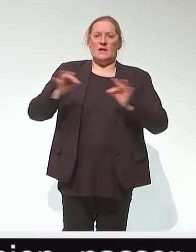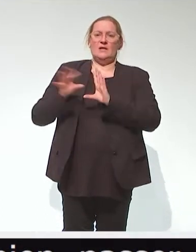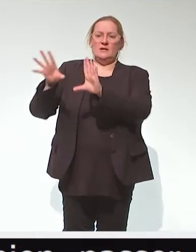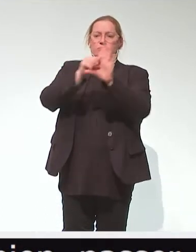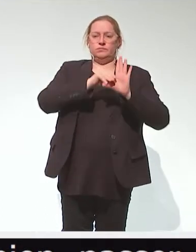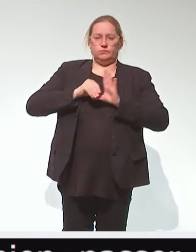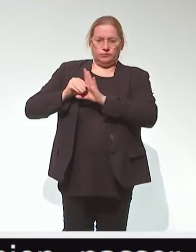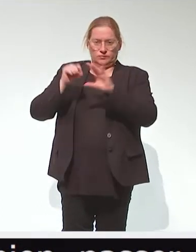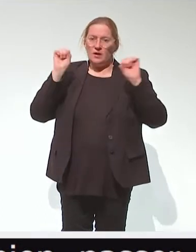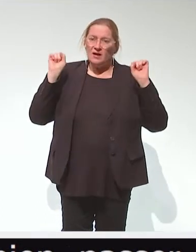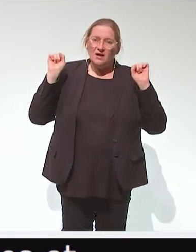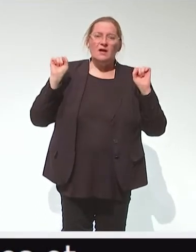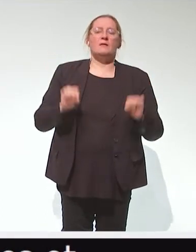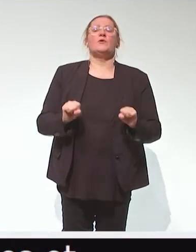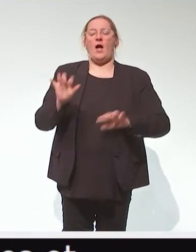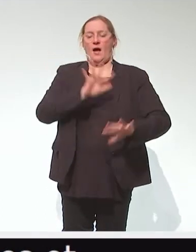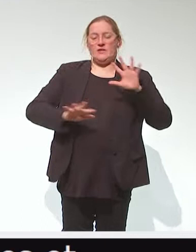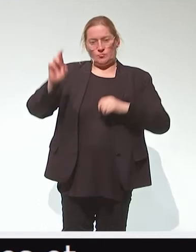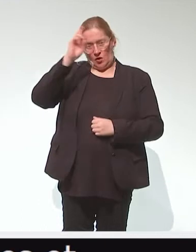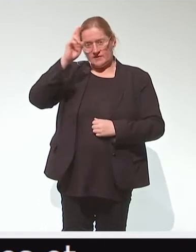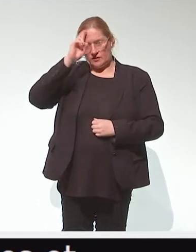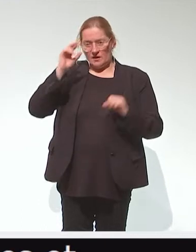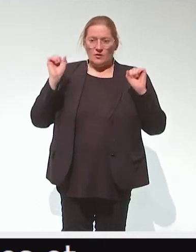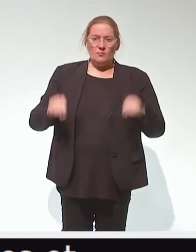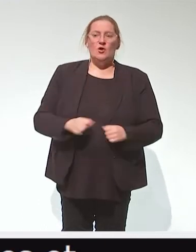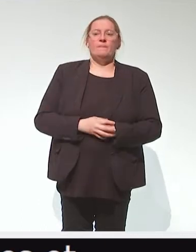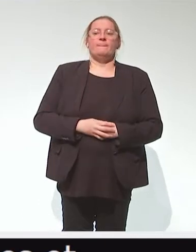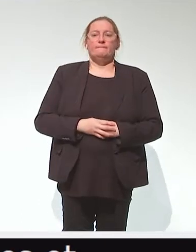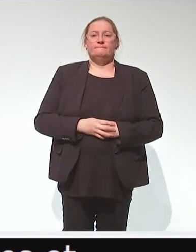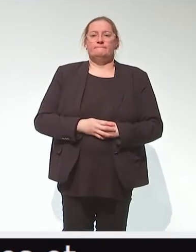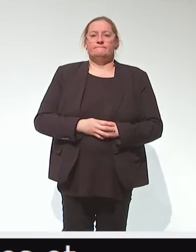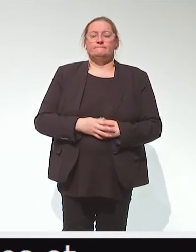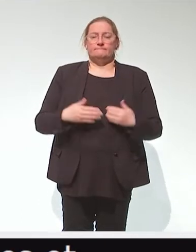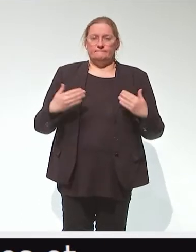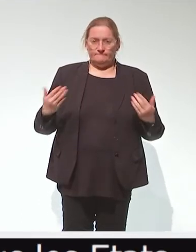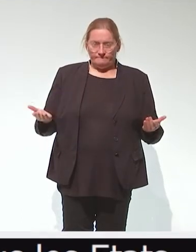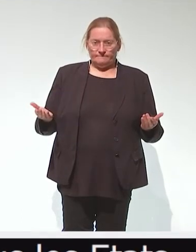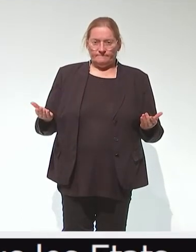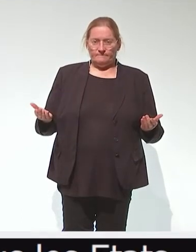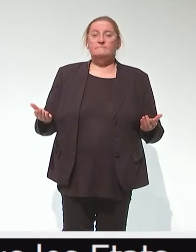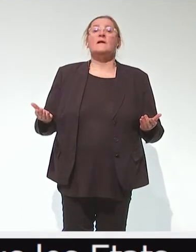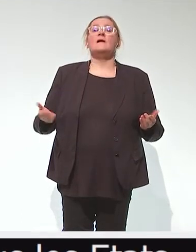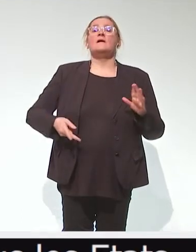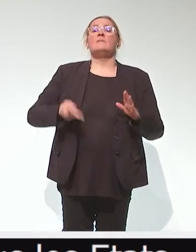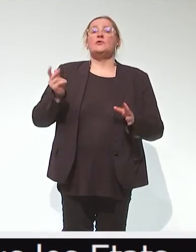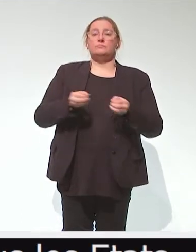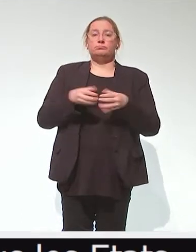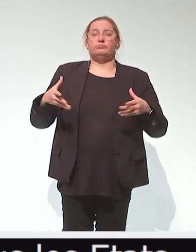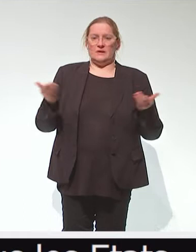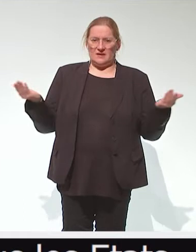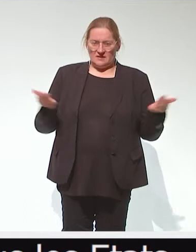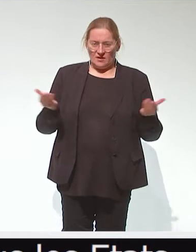is public procurement. Public procurement under EU law allows member states, allows public authorities to reserve contracts